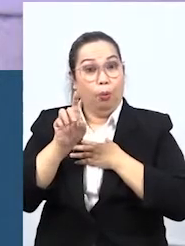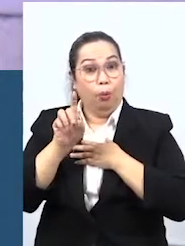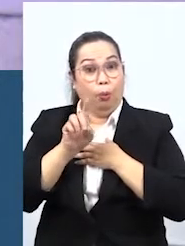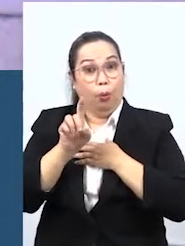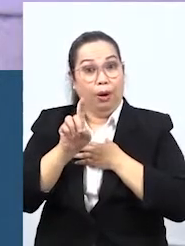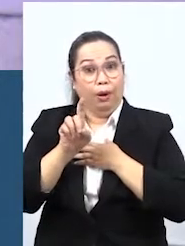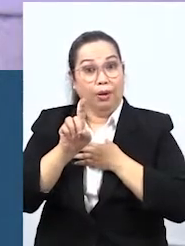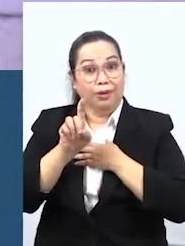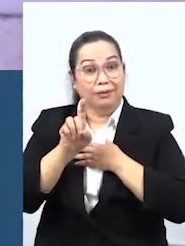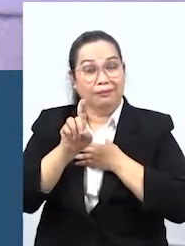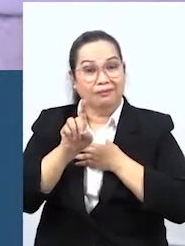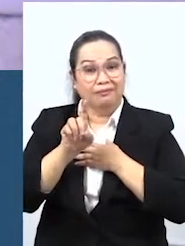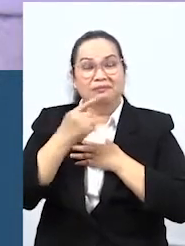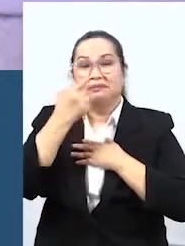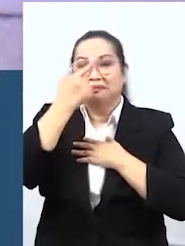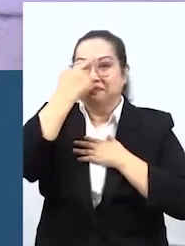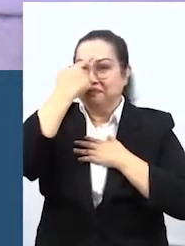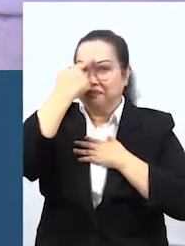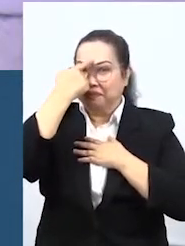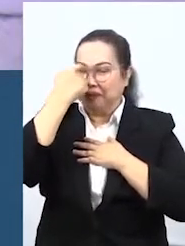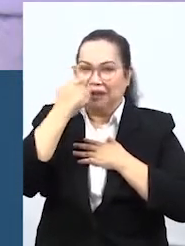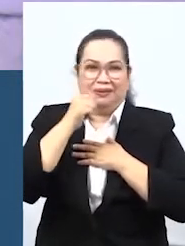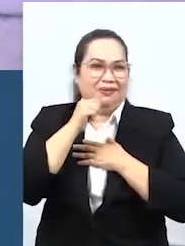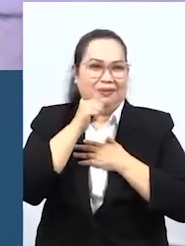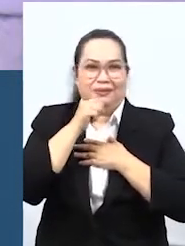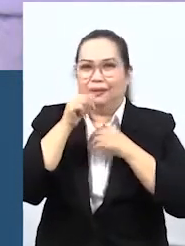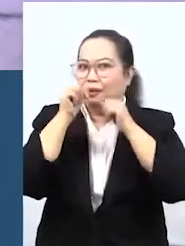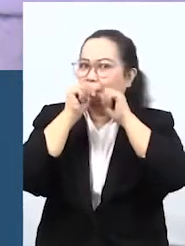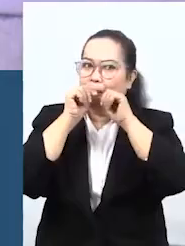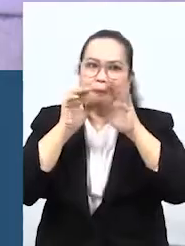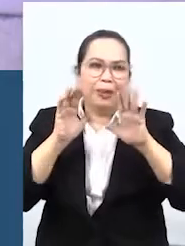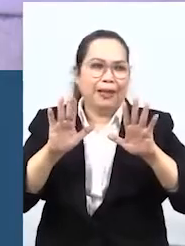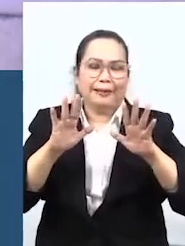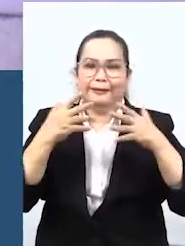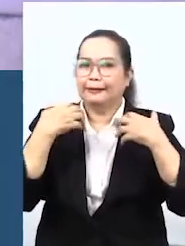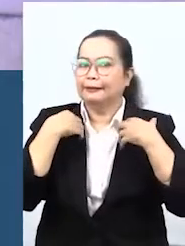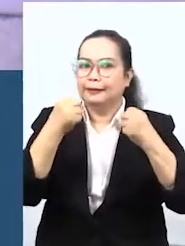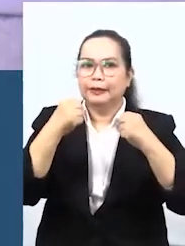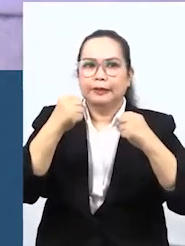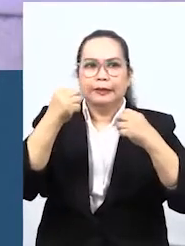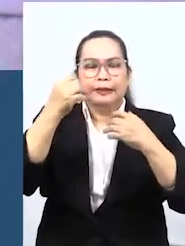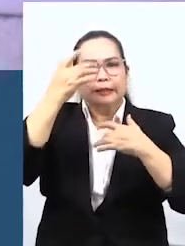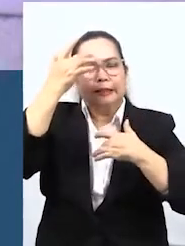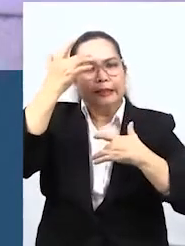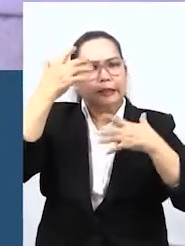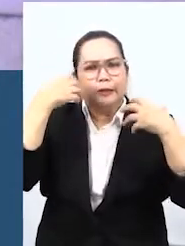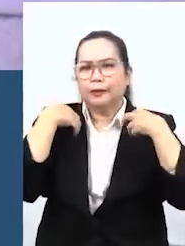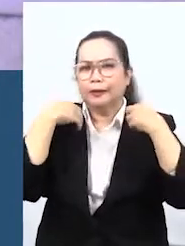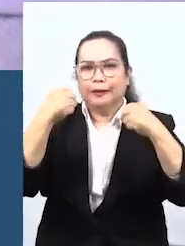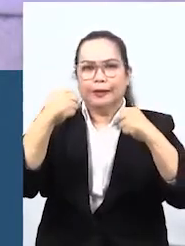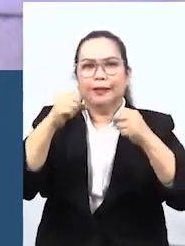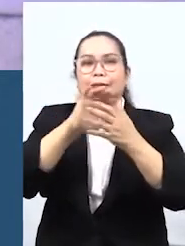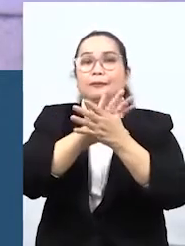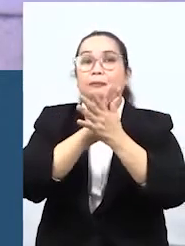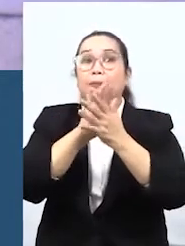What because it's not the blessing that matters or The Healing that really really matters it's the blesser it's the